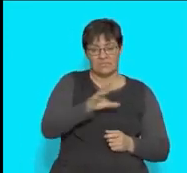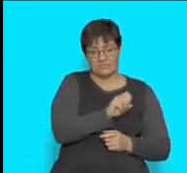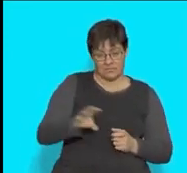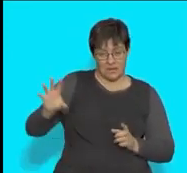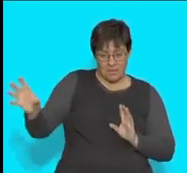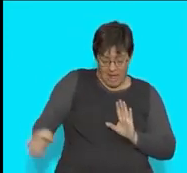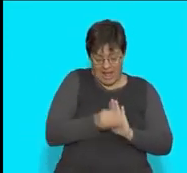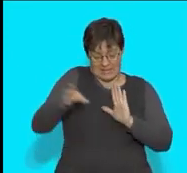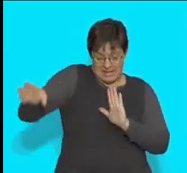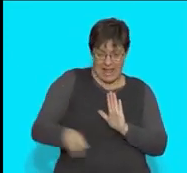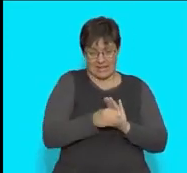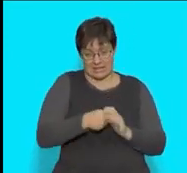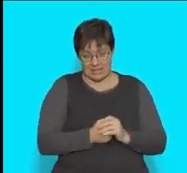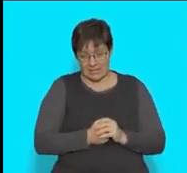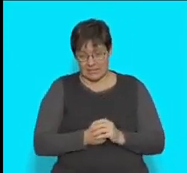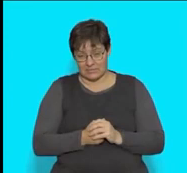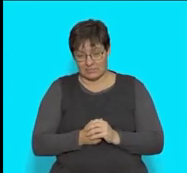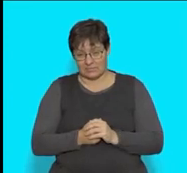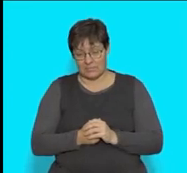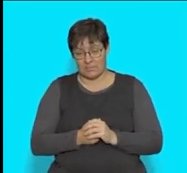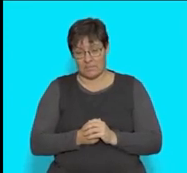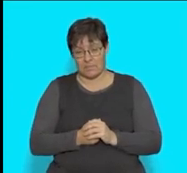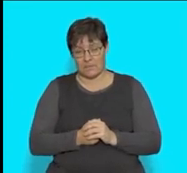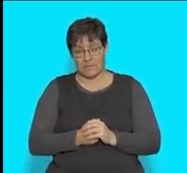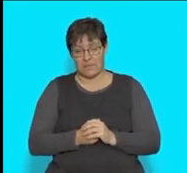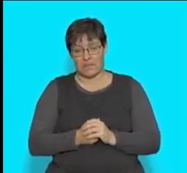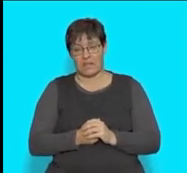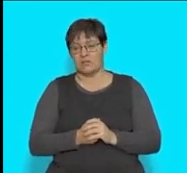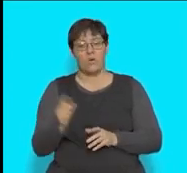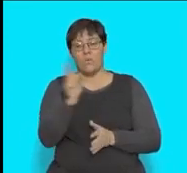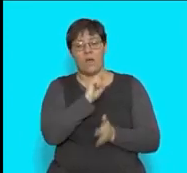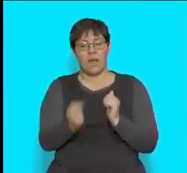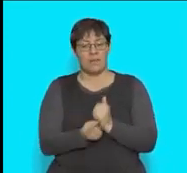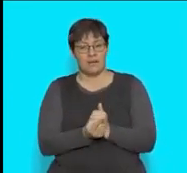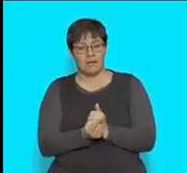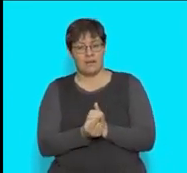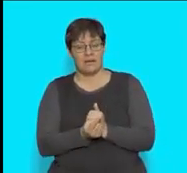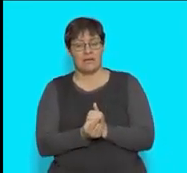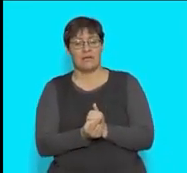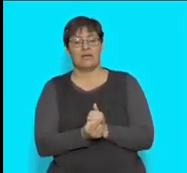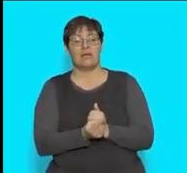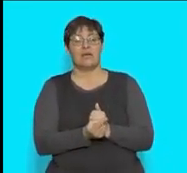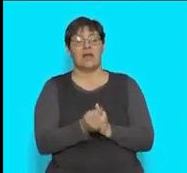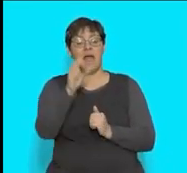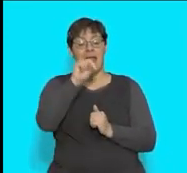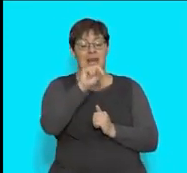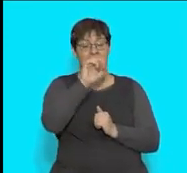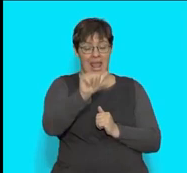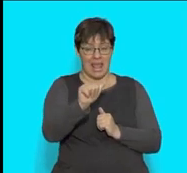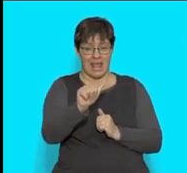all right, and here during my tubular reabsorption. What happens? Sodium